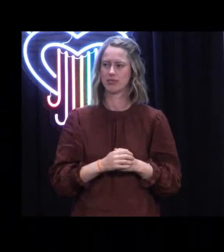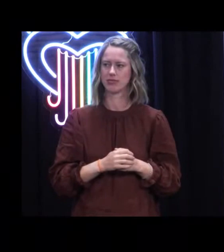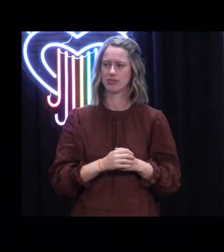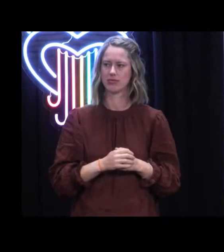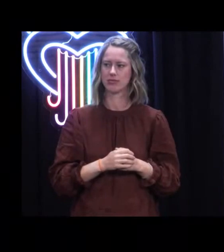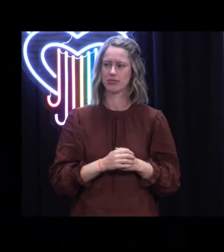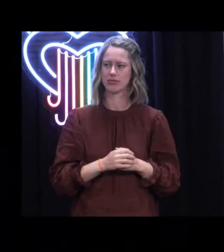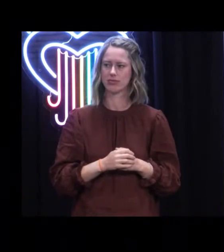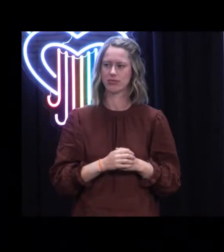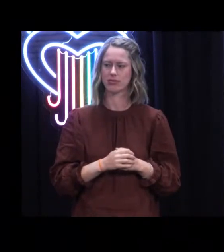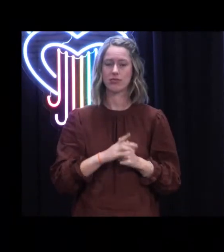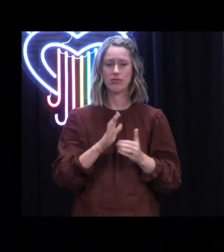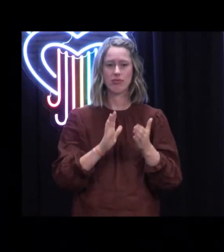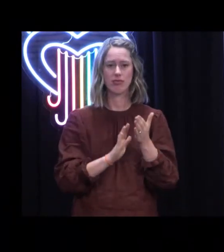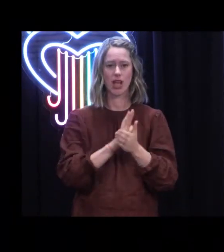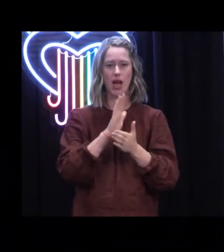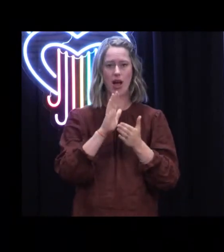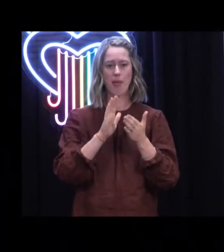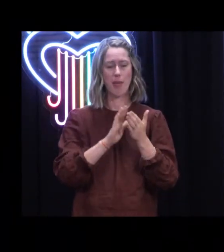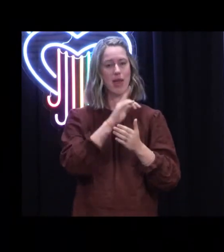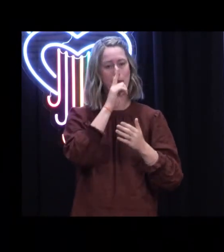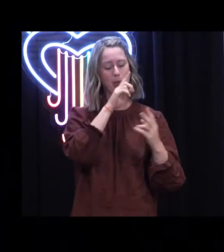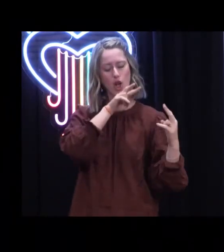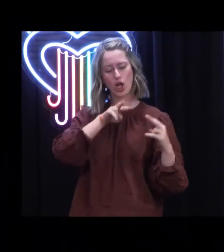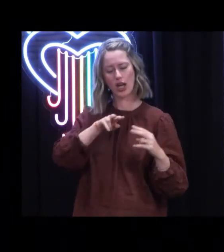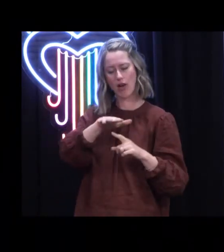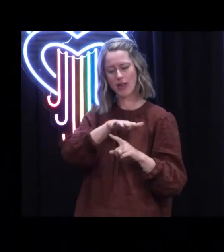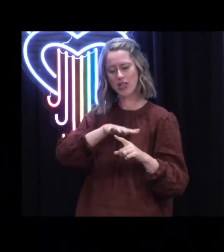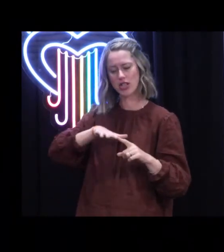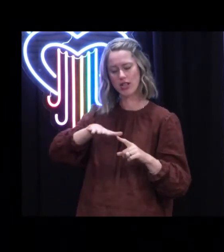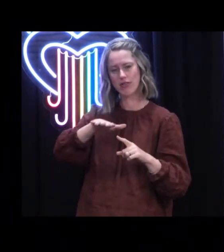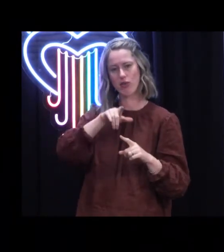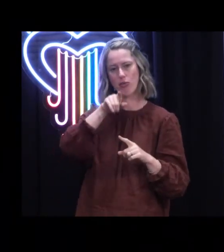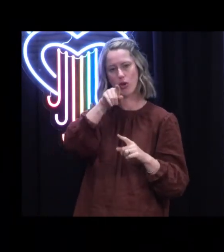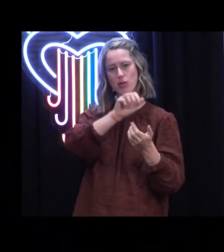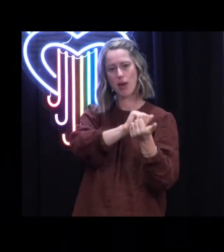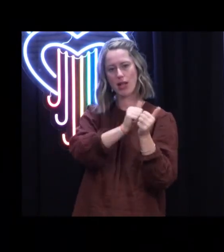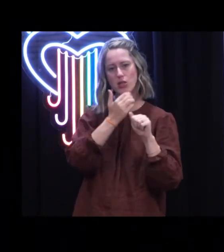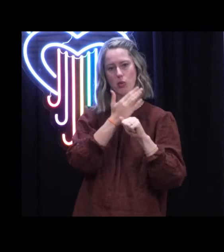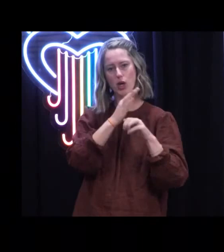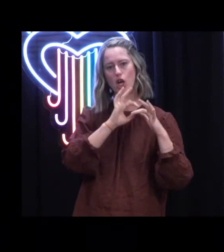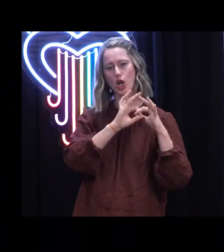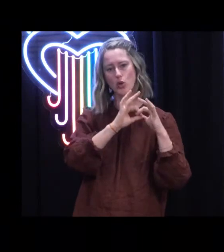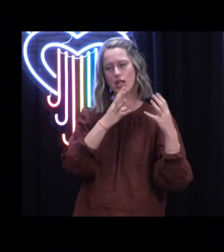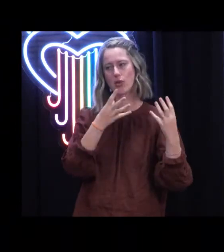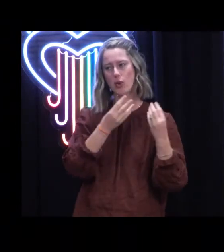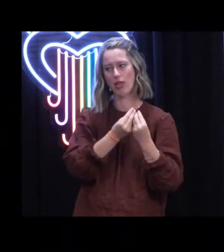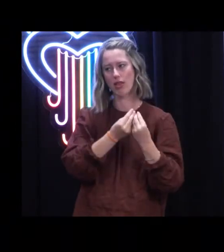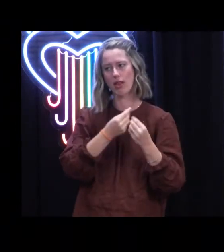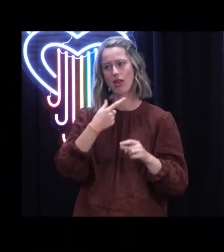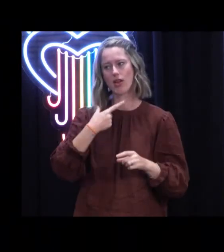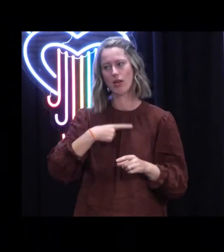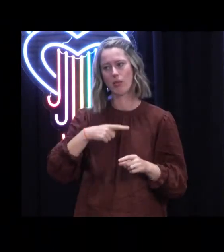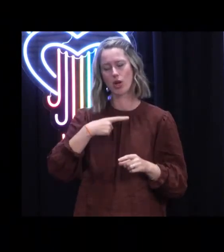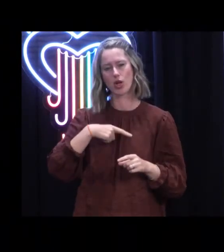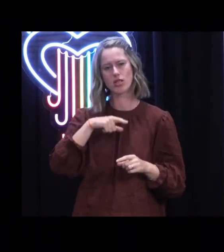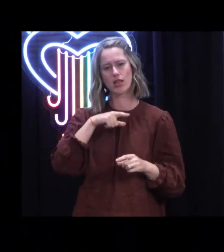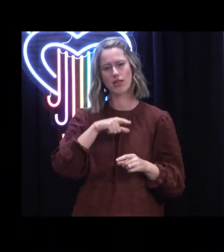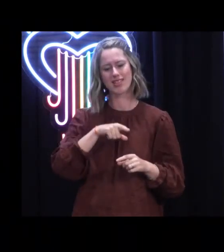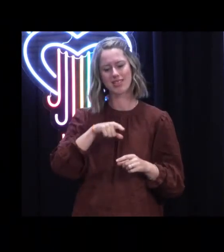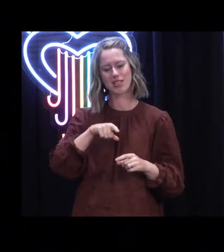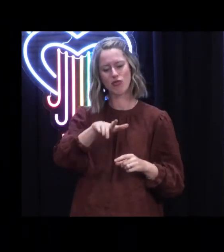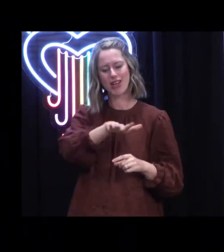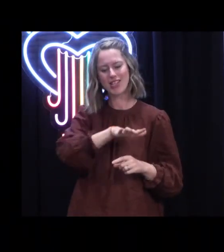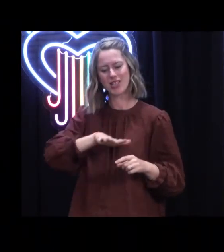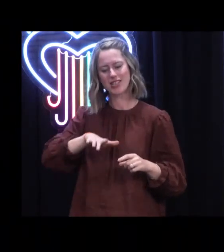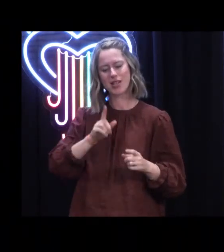to see that the eye is being turned to our region from partners that we work closely with. Because, of course, this is a contested